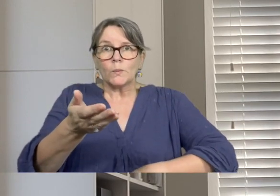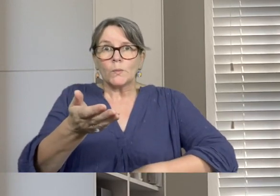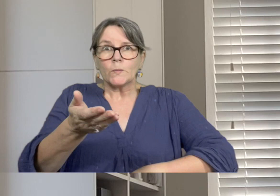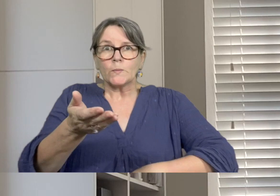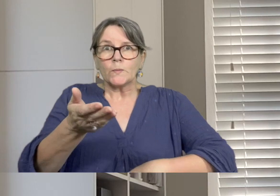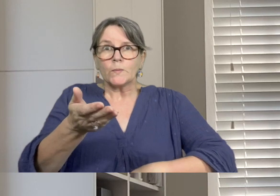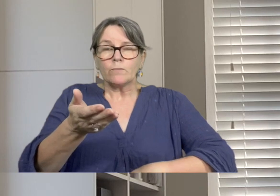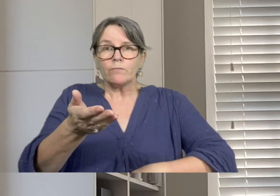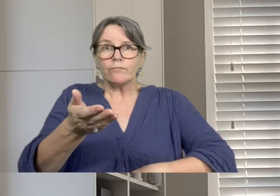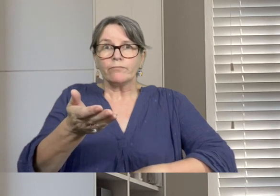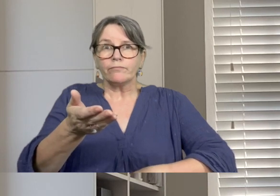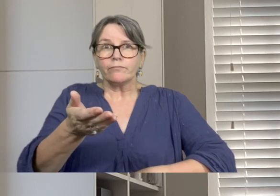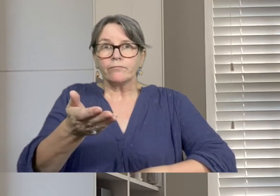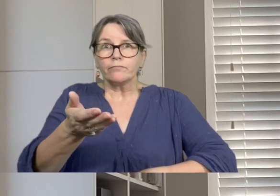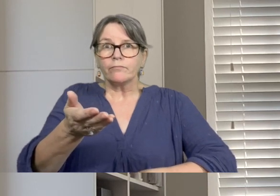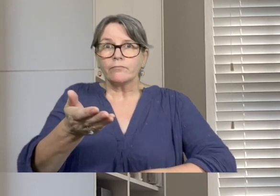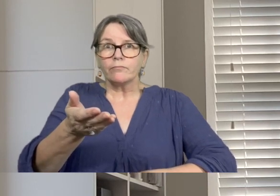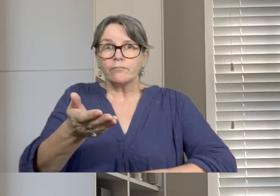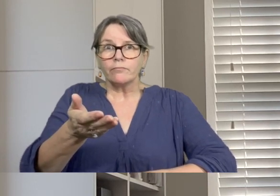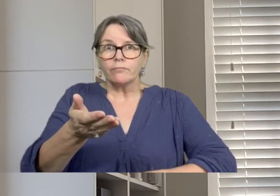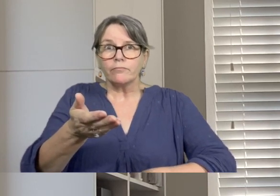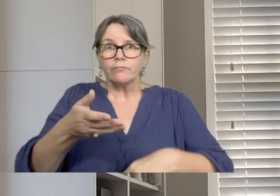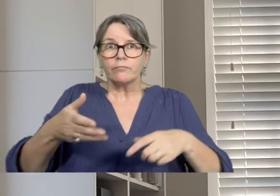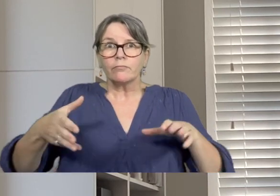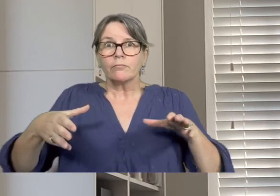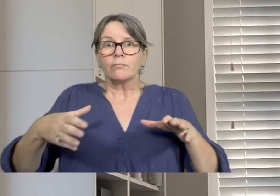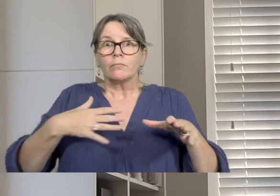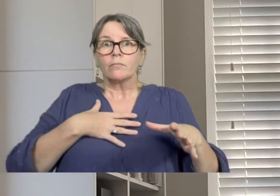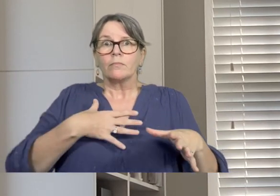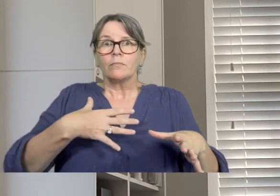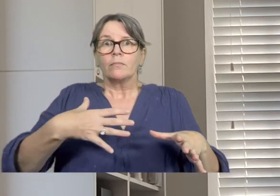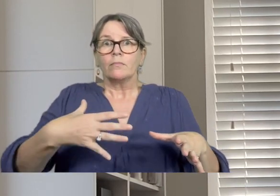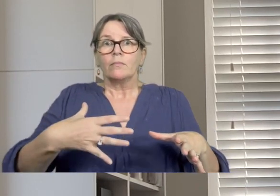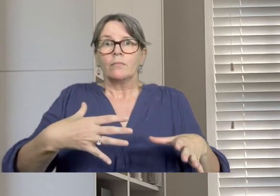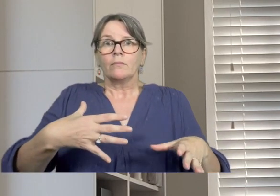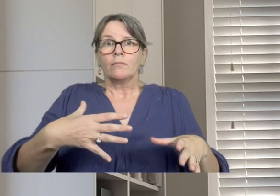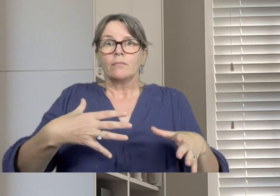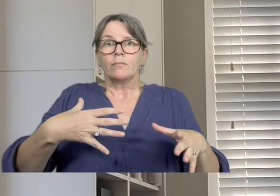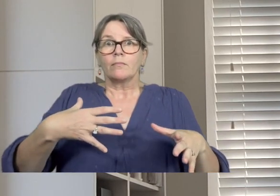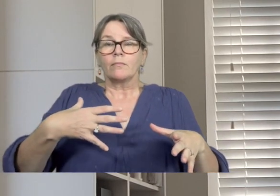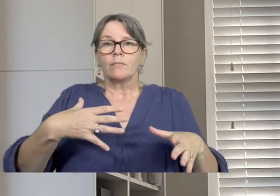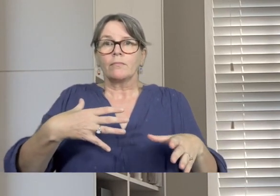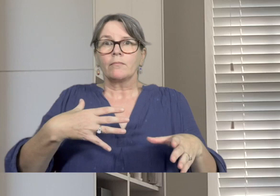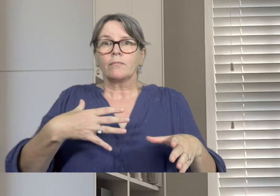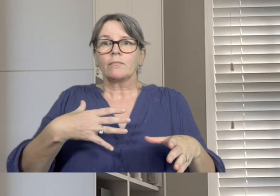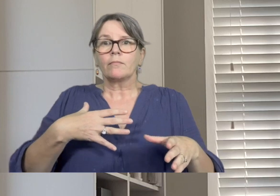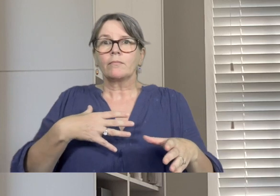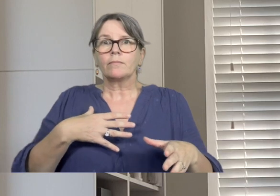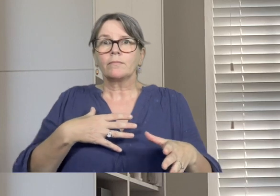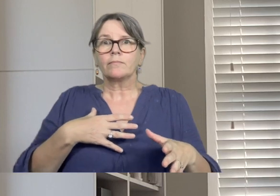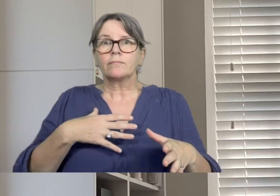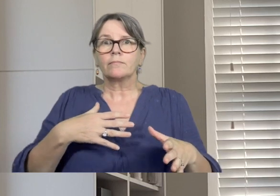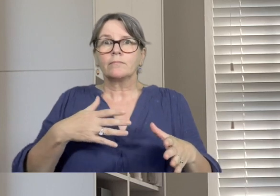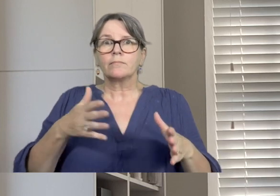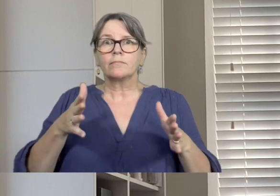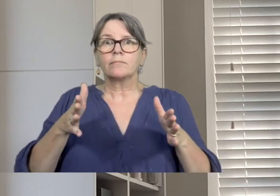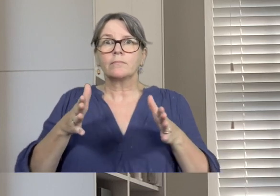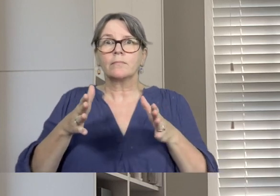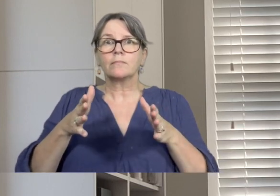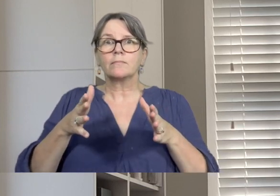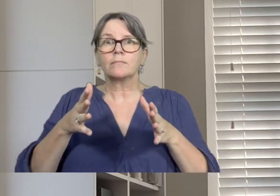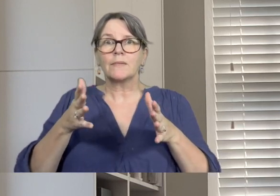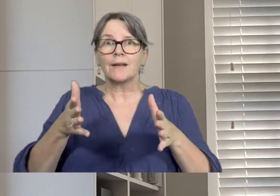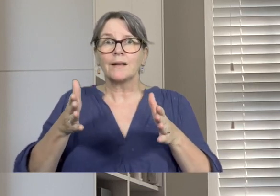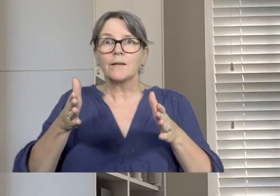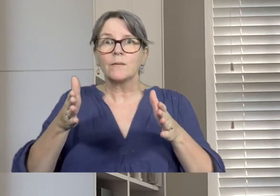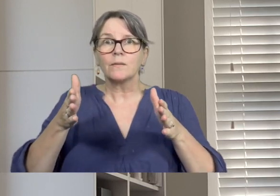where it is and we're trying to curve that lower spine underneath us. We're going to take a breath in. Belly button stays where it is and we're going to reach